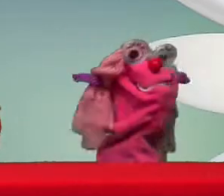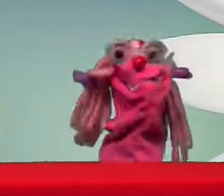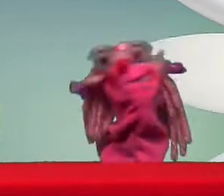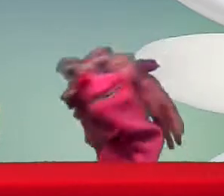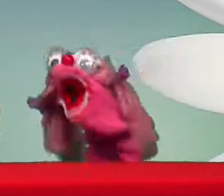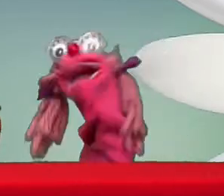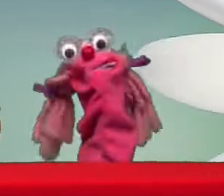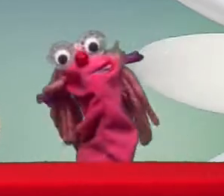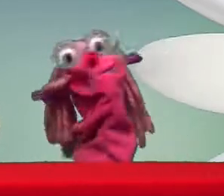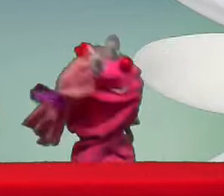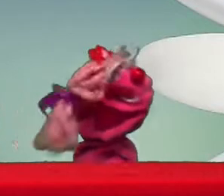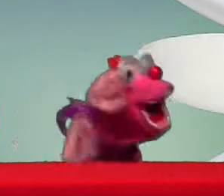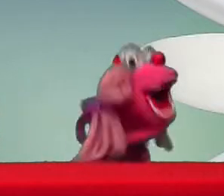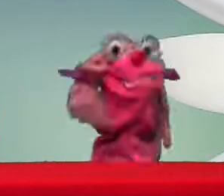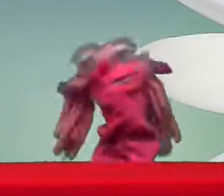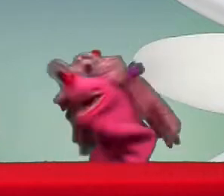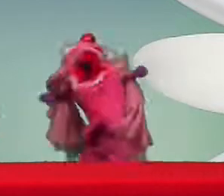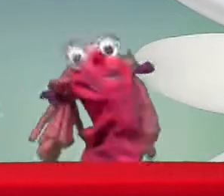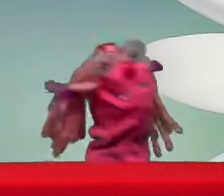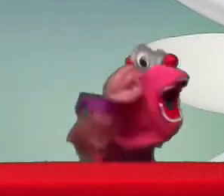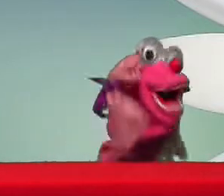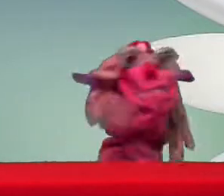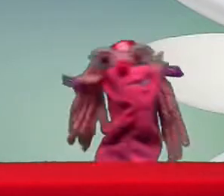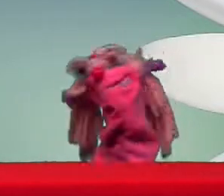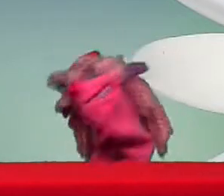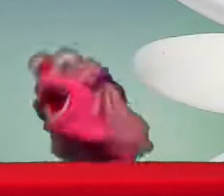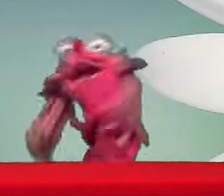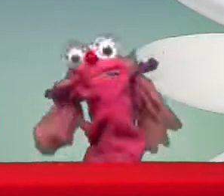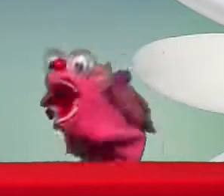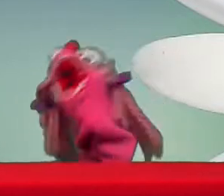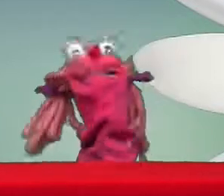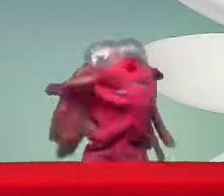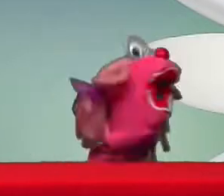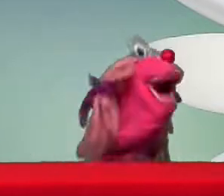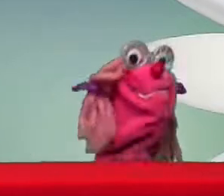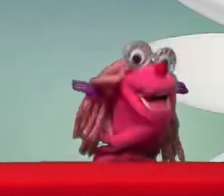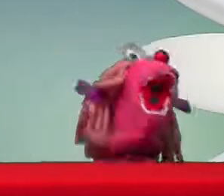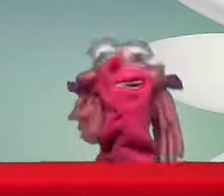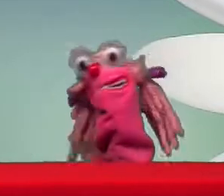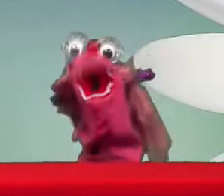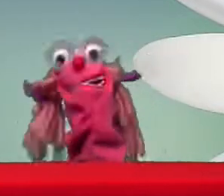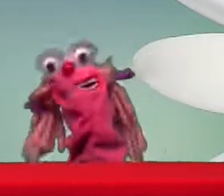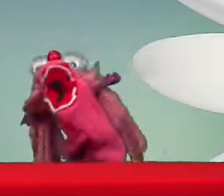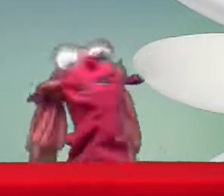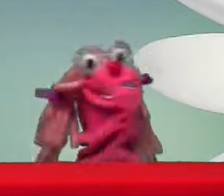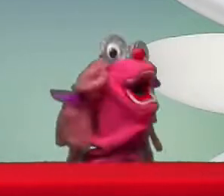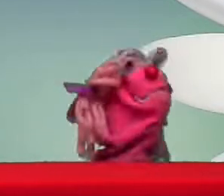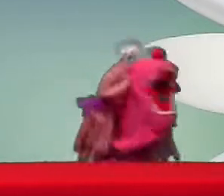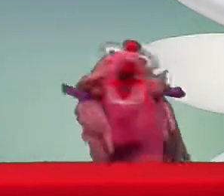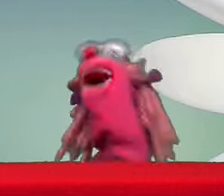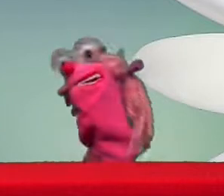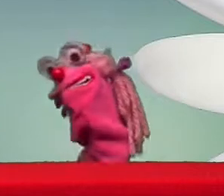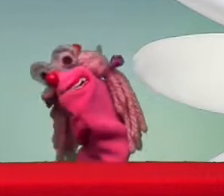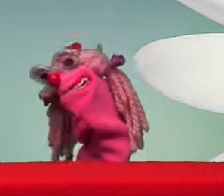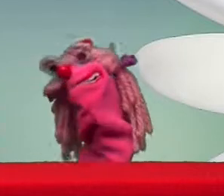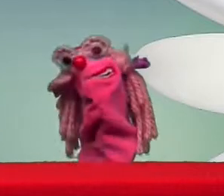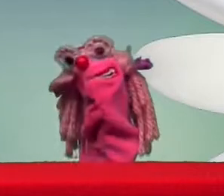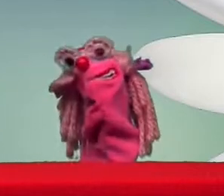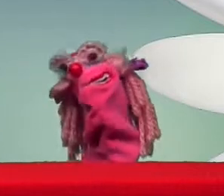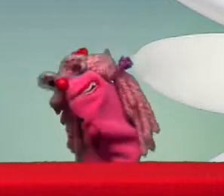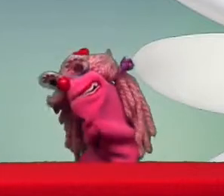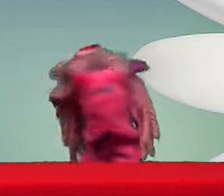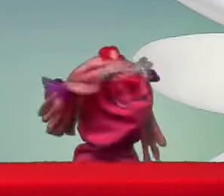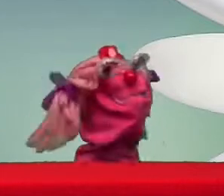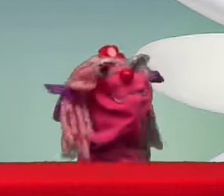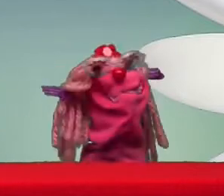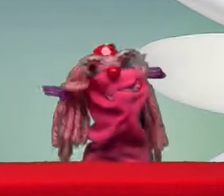Hello, hello, hello, how are you? I'm good, I'm good, I'm great, I'm great, I'm wonderful. Hooray!